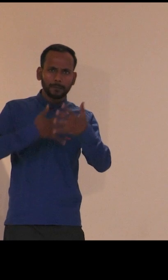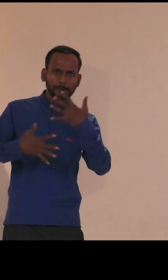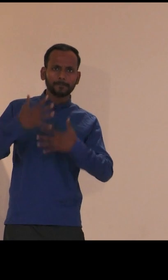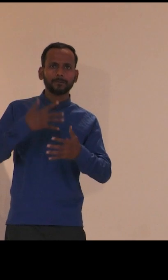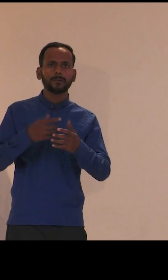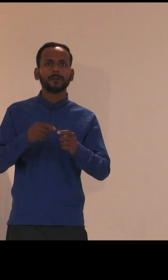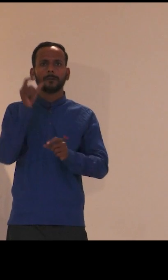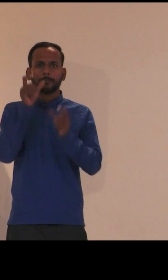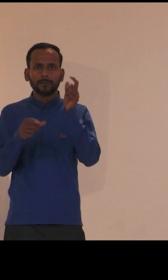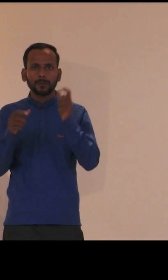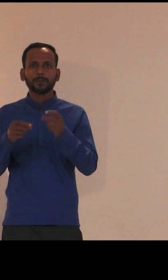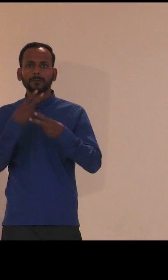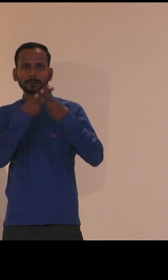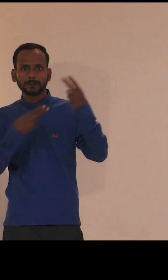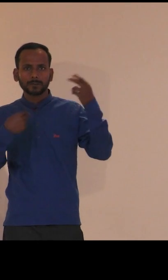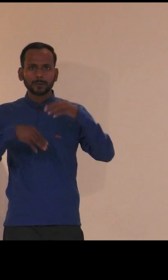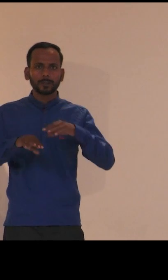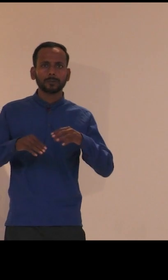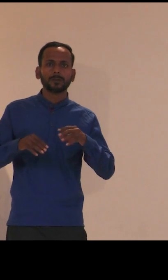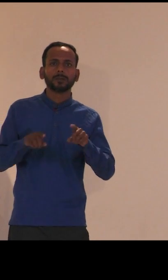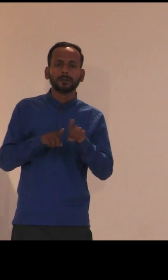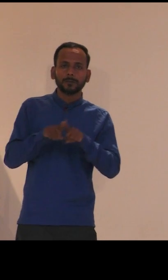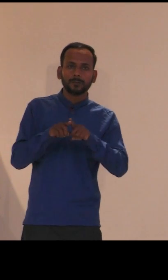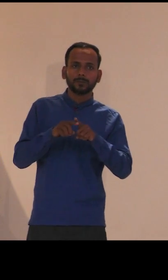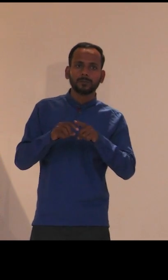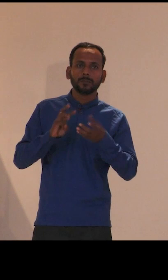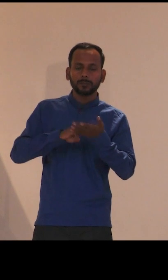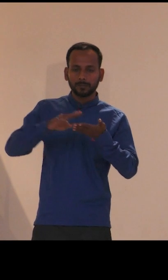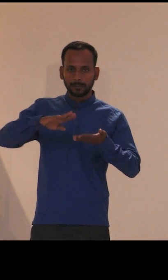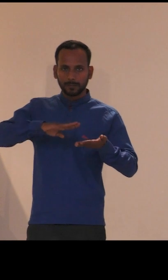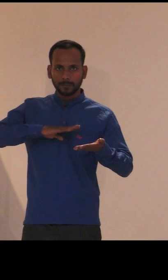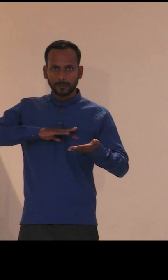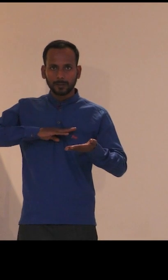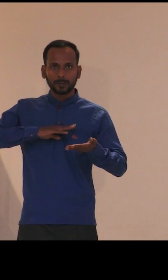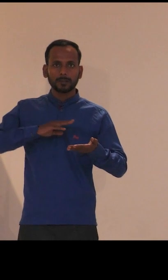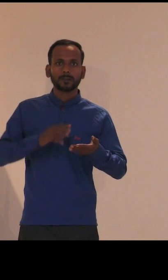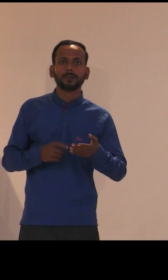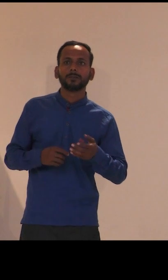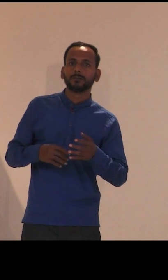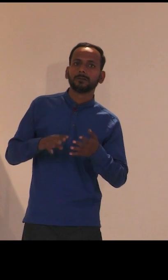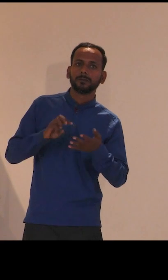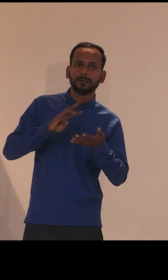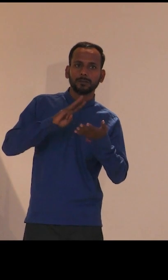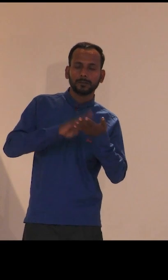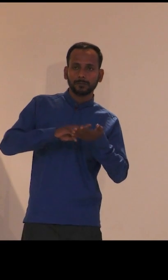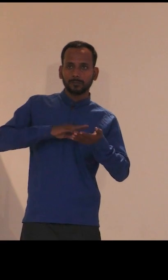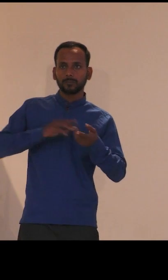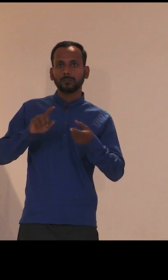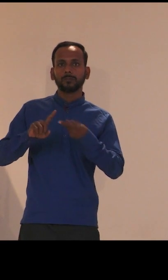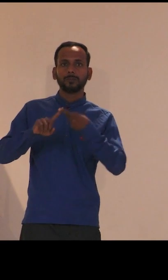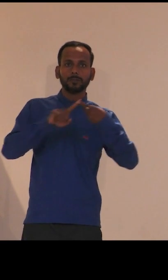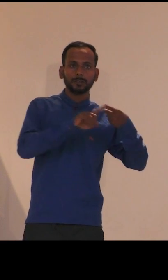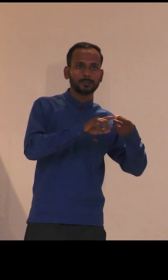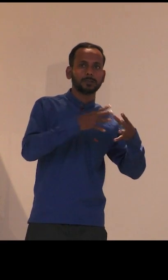regions. For example, in Maharashtra, you have Marathwada, Vidarbha, Western Maharashtra, Southern Maharashtra,